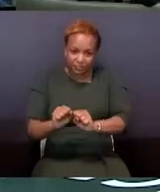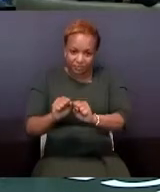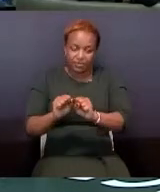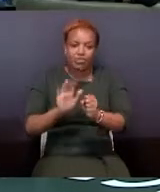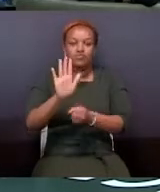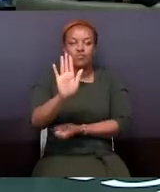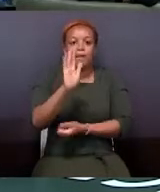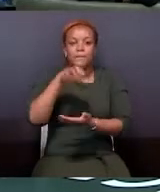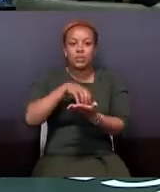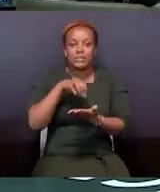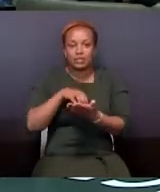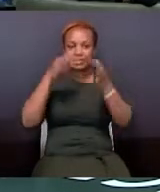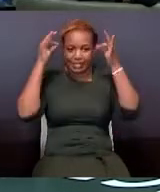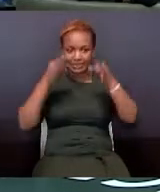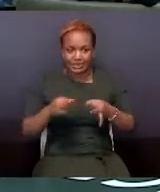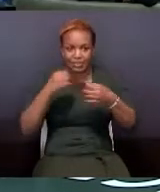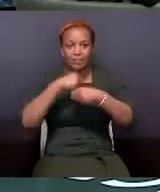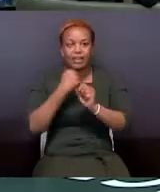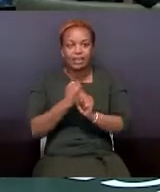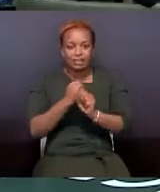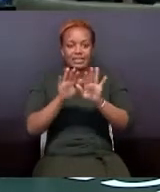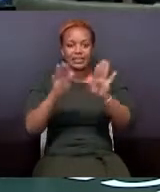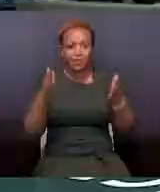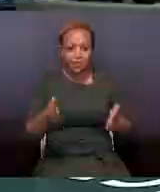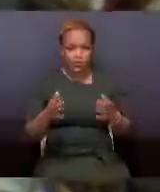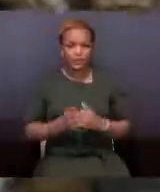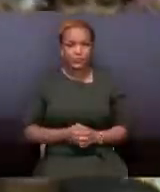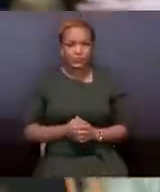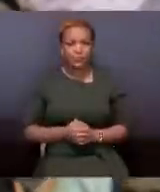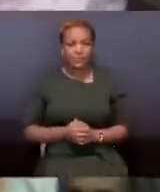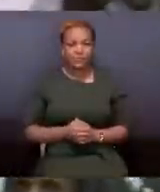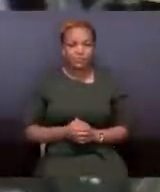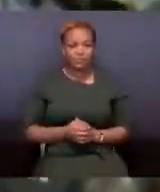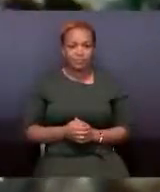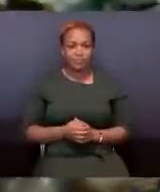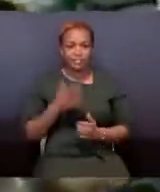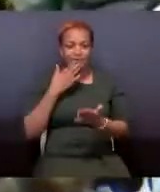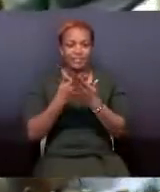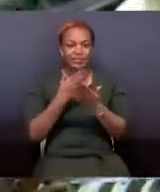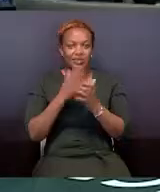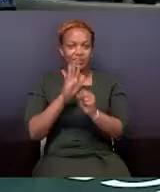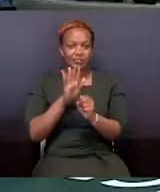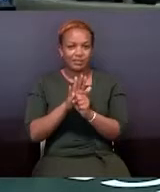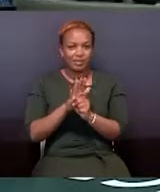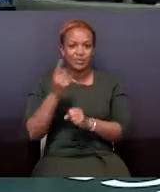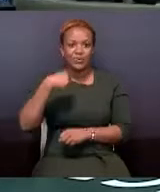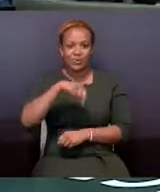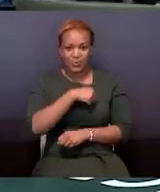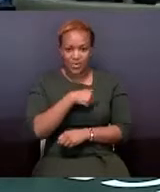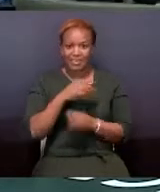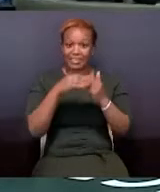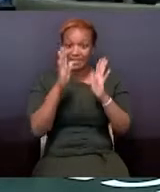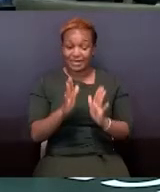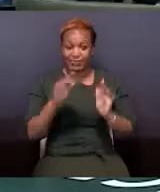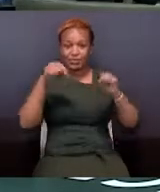rightful place in the decision-making table. I love it. Thank you so much. We are the leaders of today, not